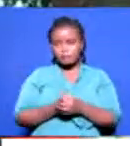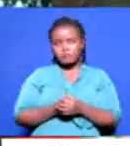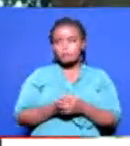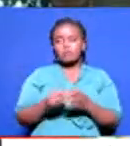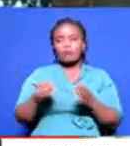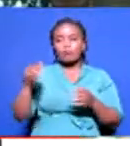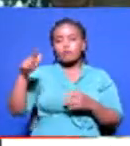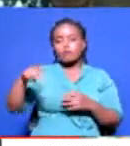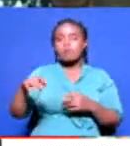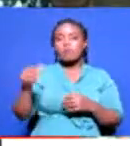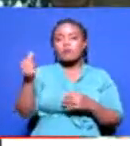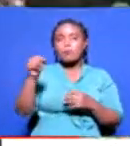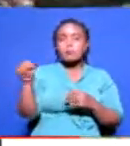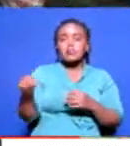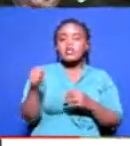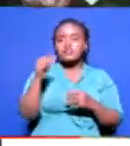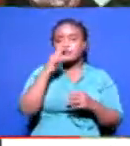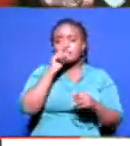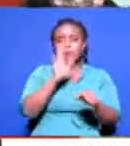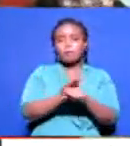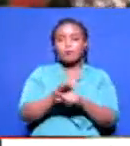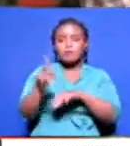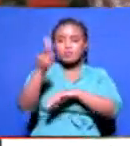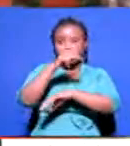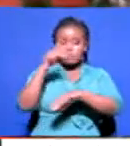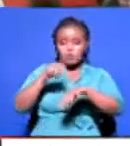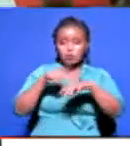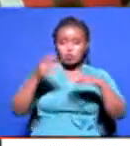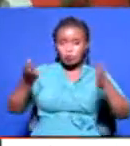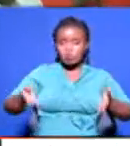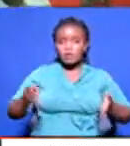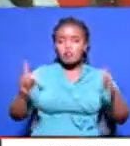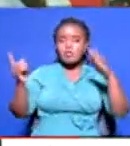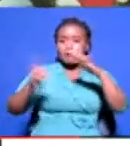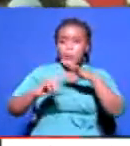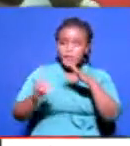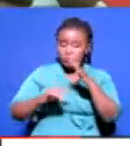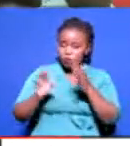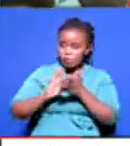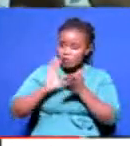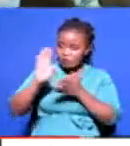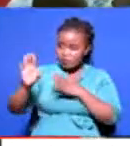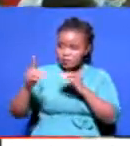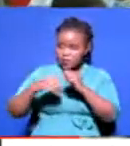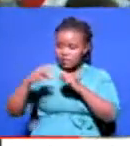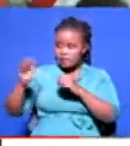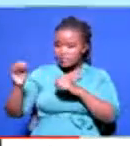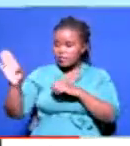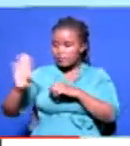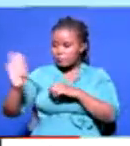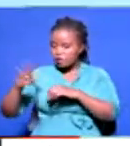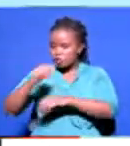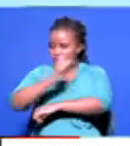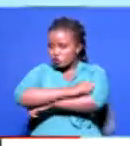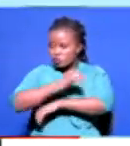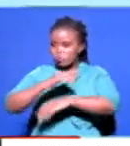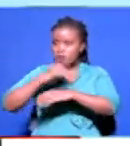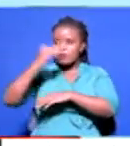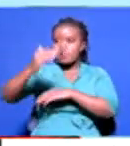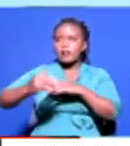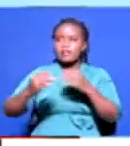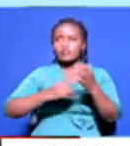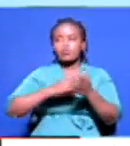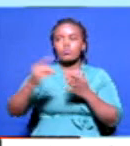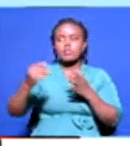Julius Juan assured the principals that the ministry will be releasing over 60 billion shillings to schools next week. There is over 60